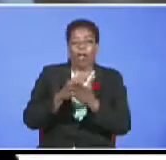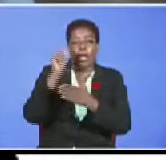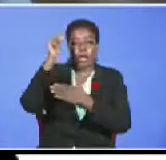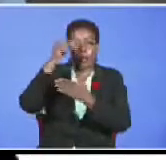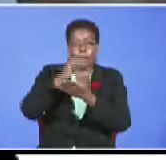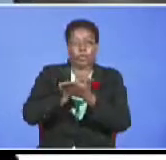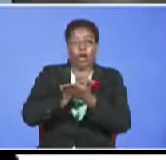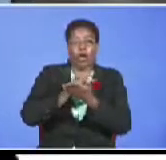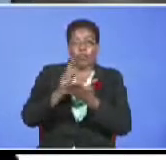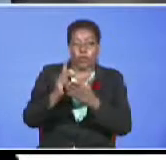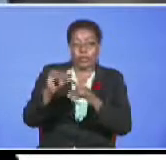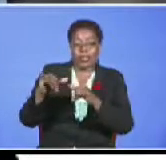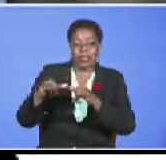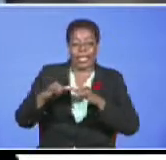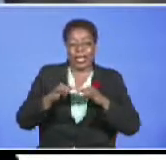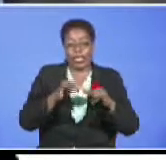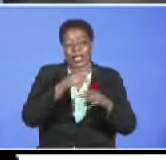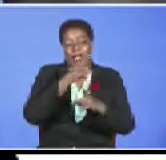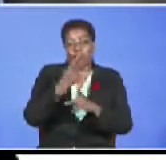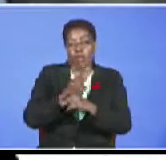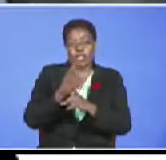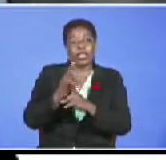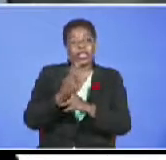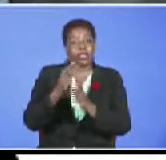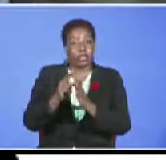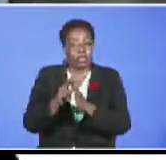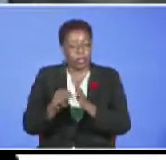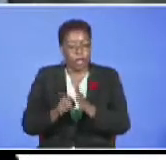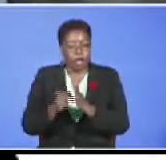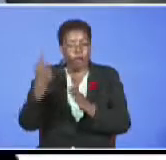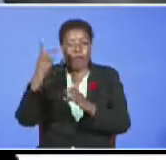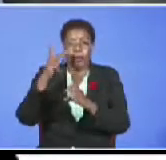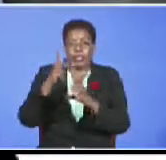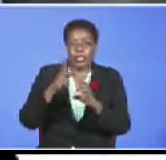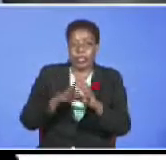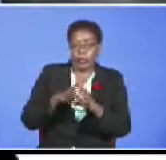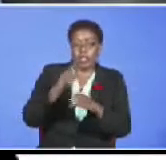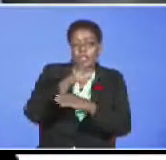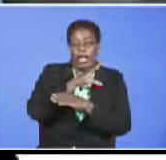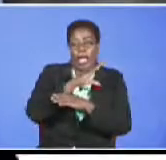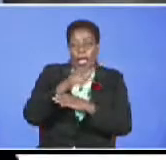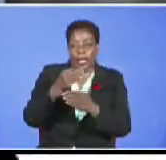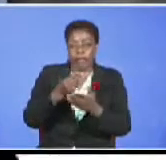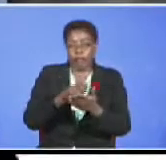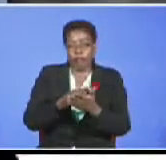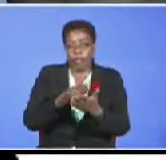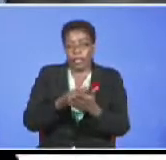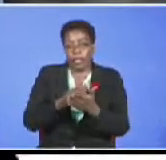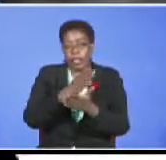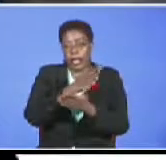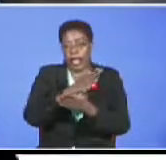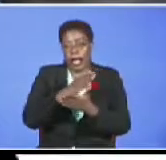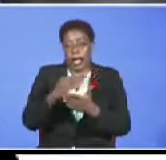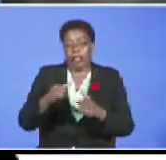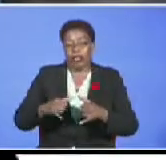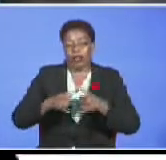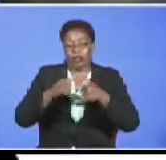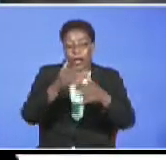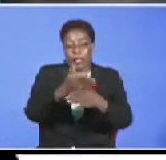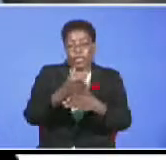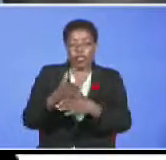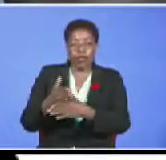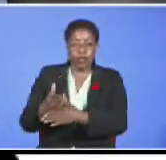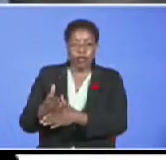standards, requirements and regulations for participation and funding and prize